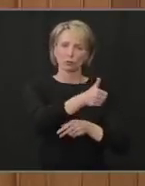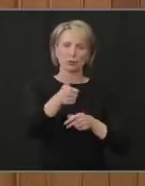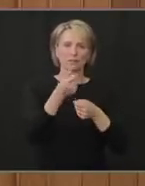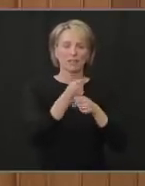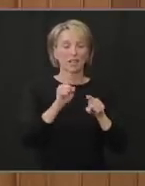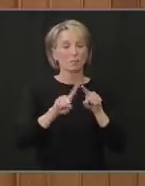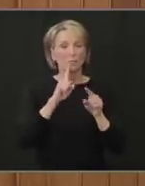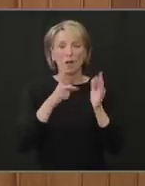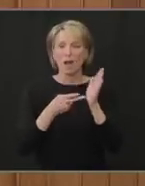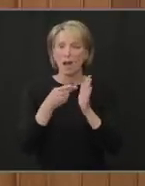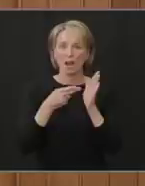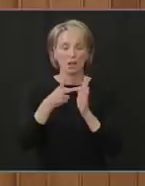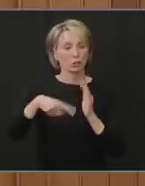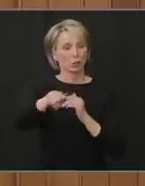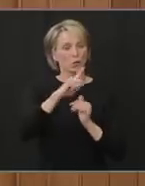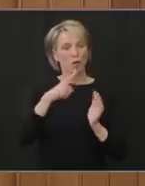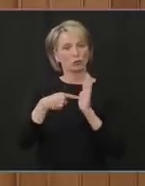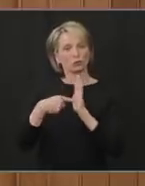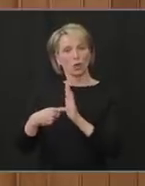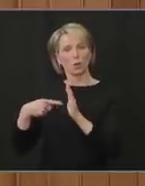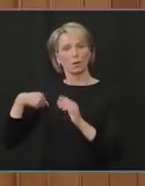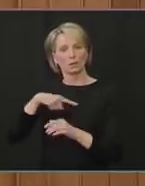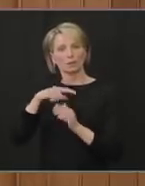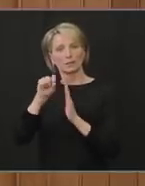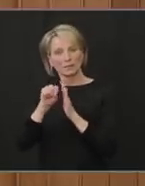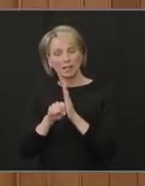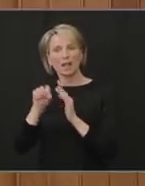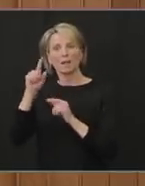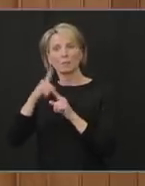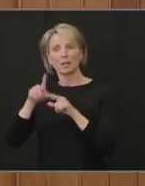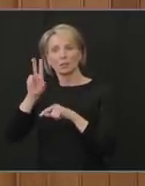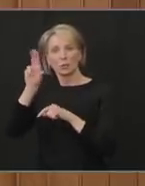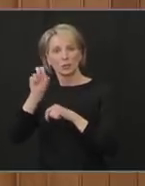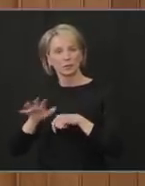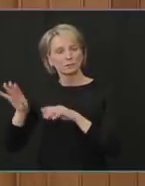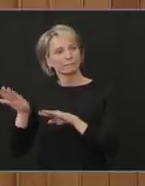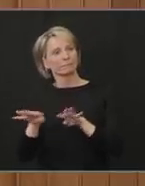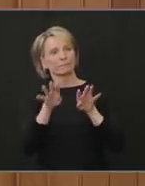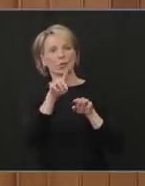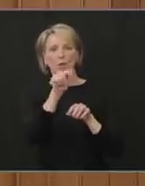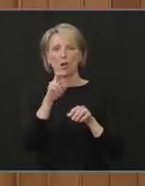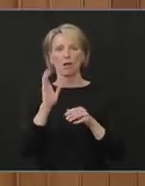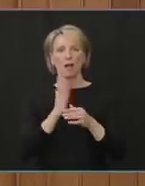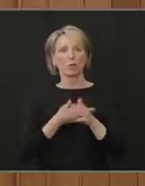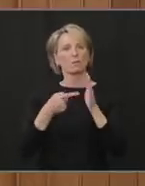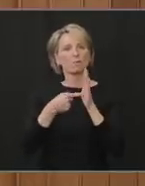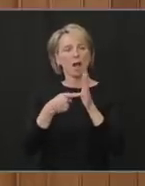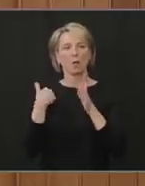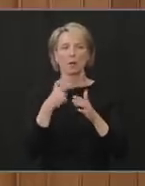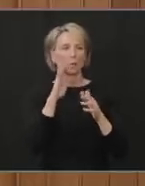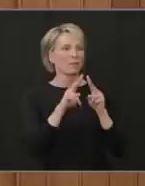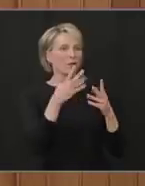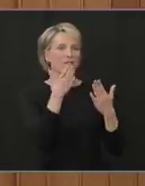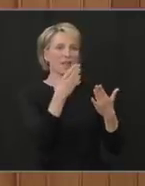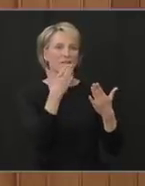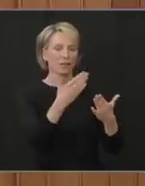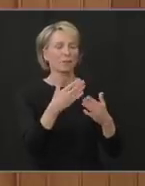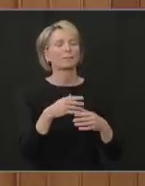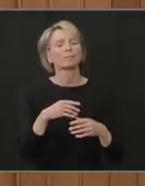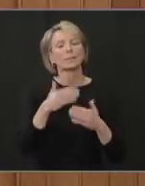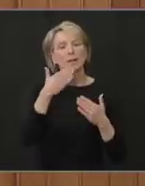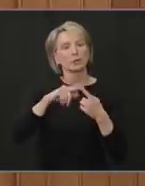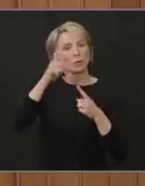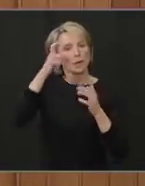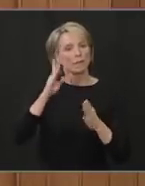modeling behaviors for this state and this country that people are going to be grateful for years to come. Thank you, Governor, for inviting us here